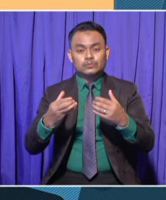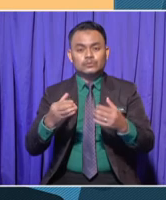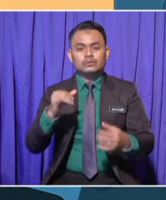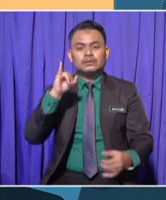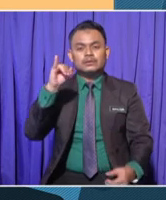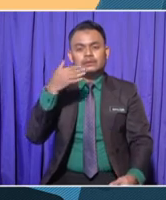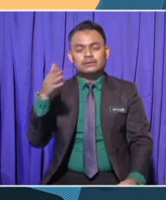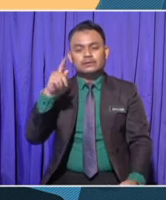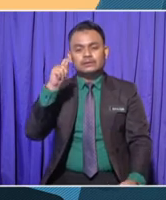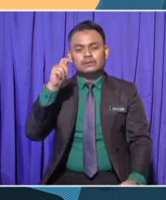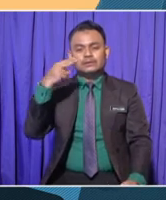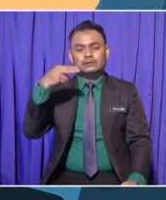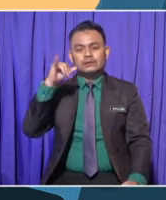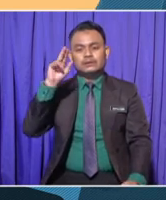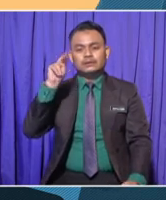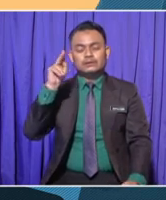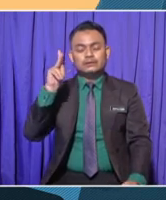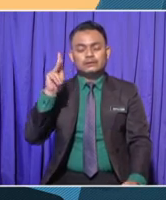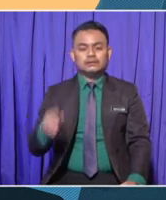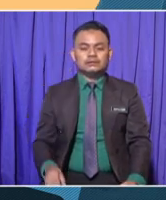of A4 paper.